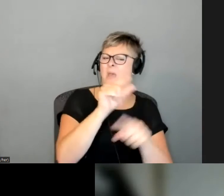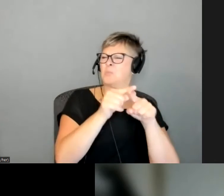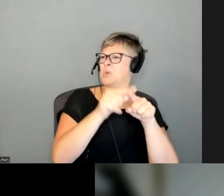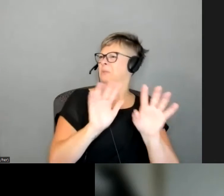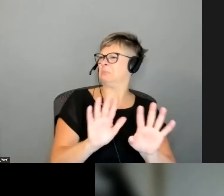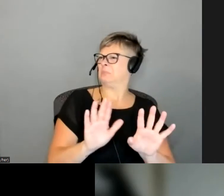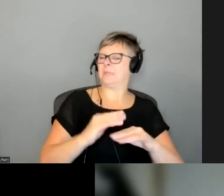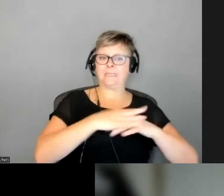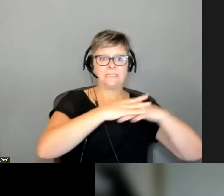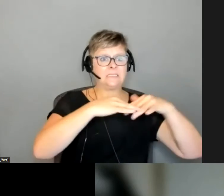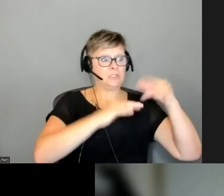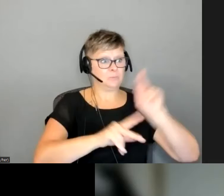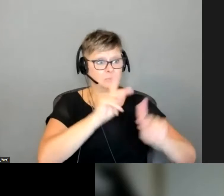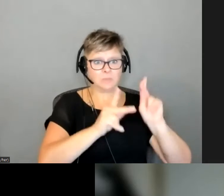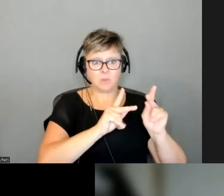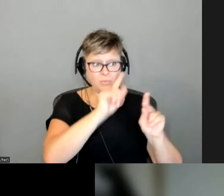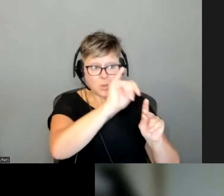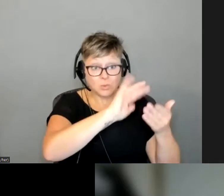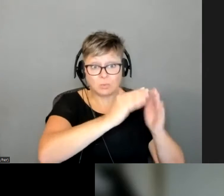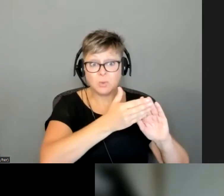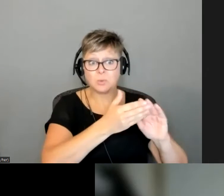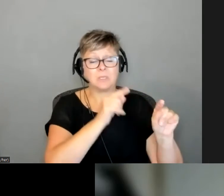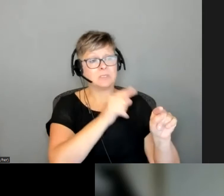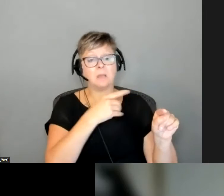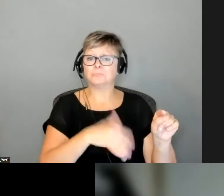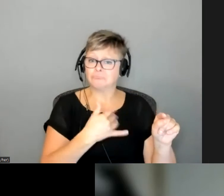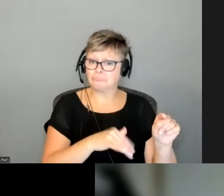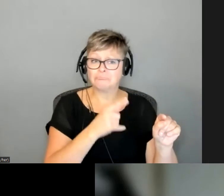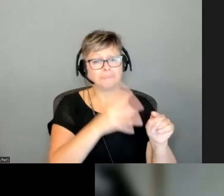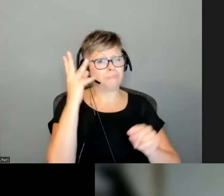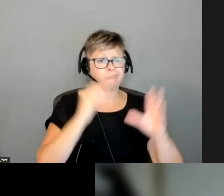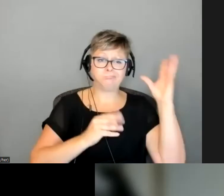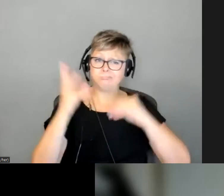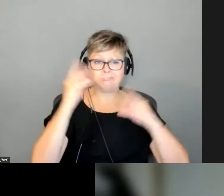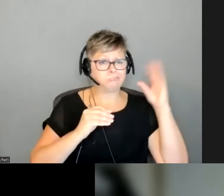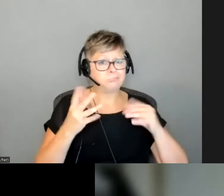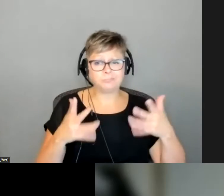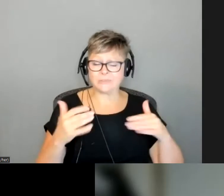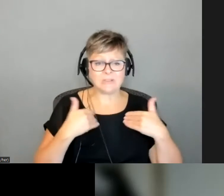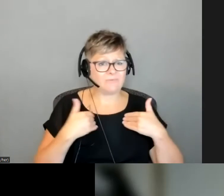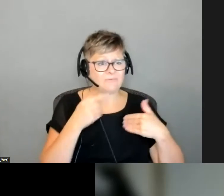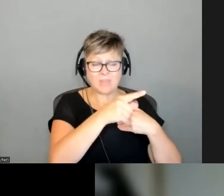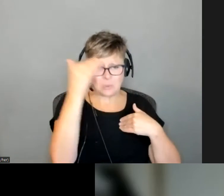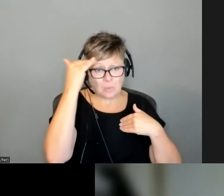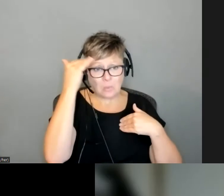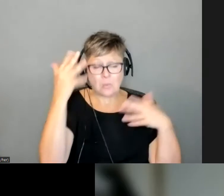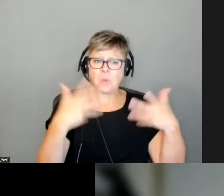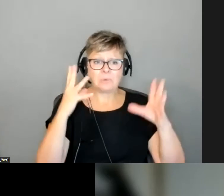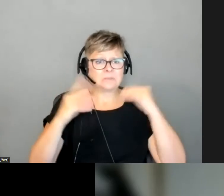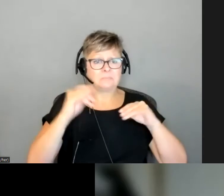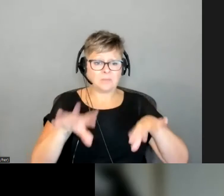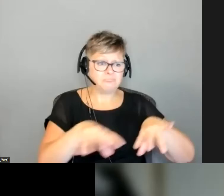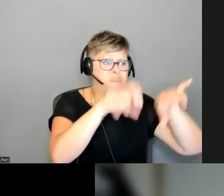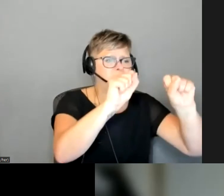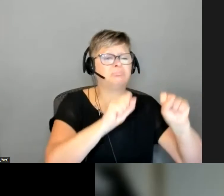Indigenous peoples are really well underneath the experience of, you know, colonization and the genocide